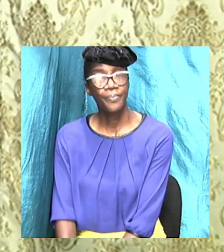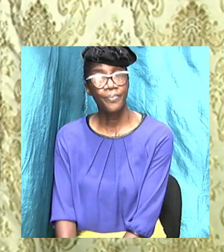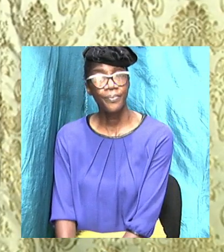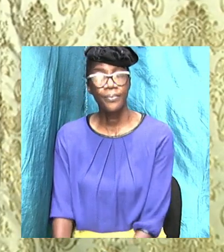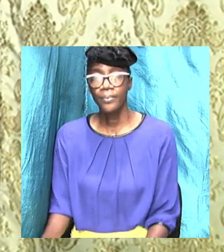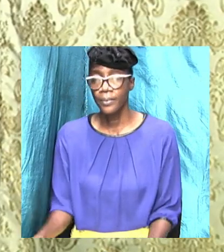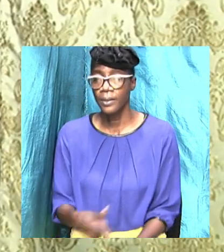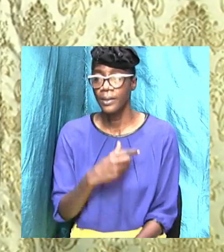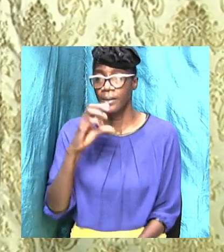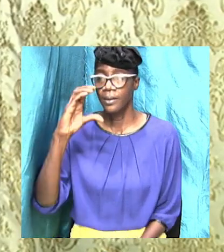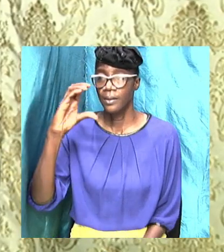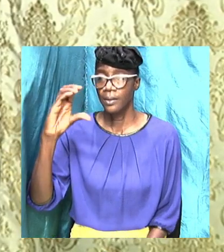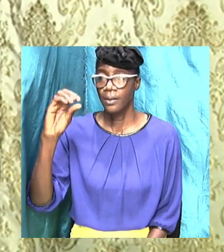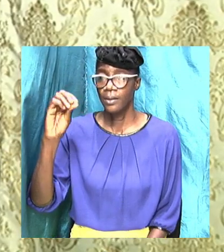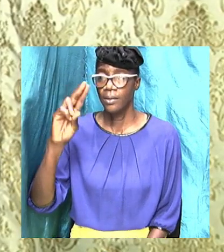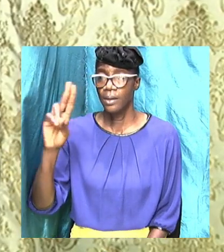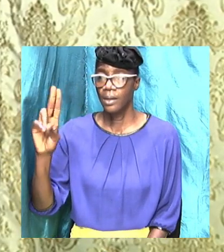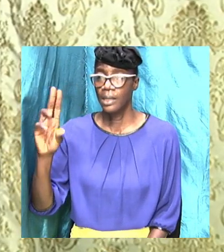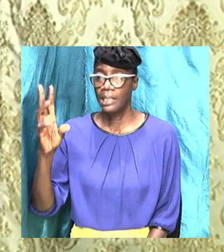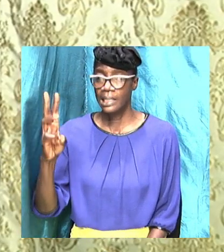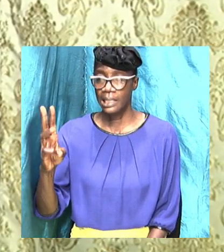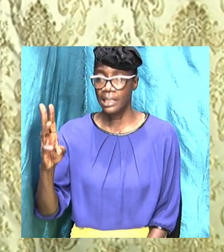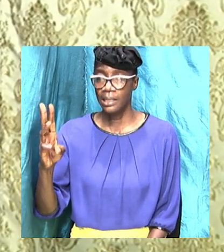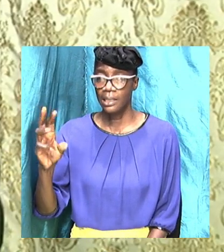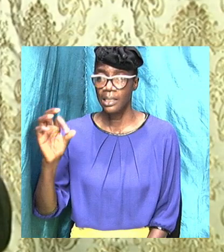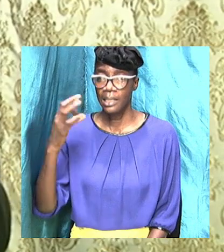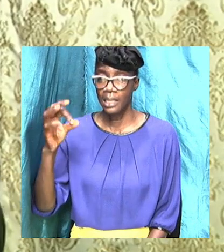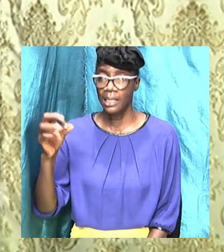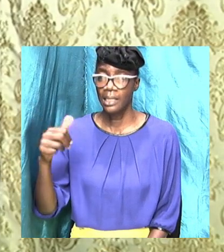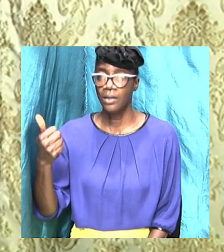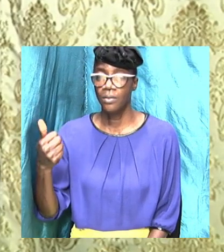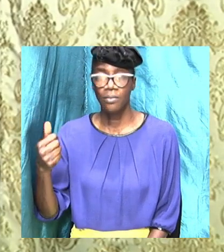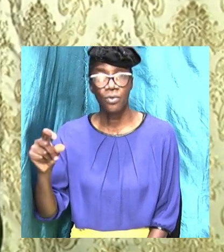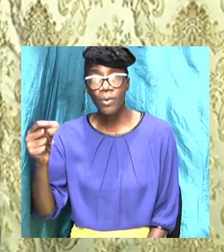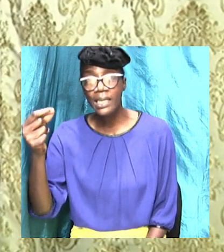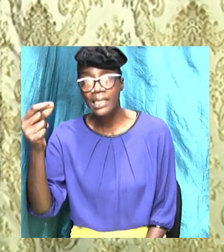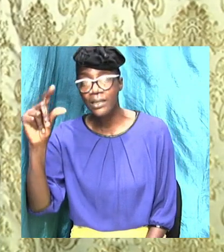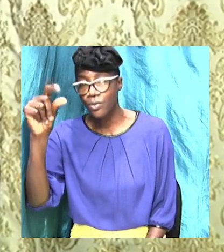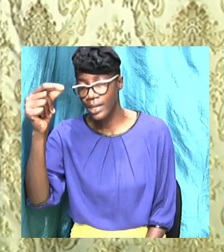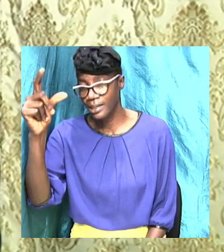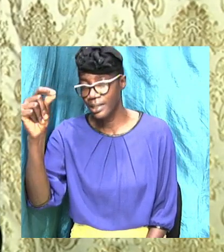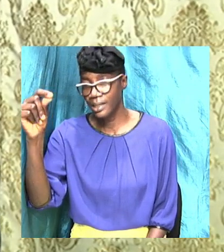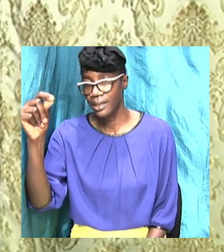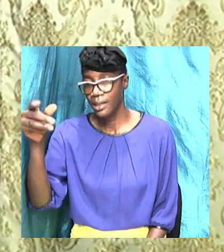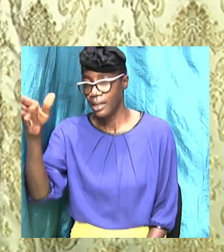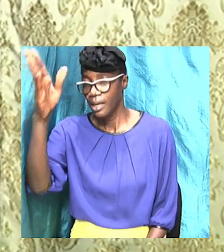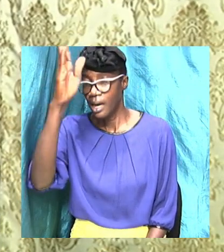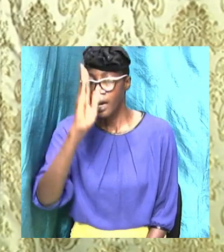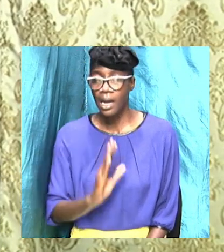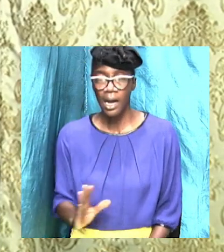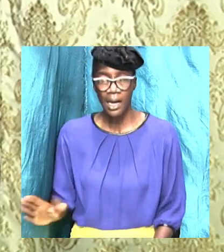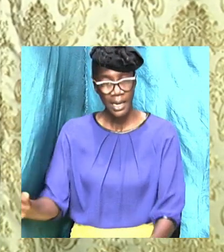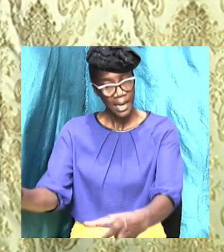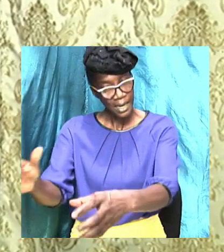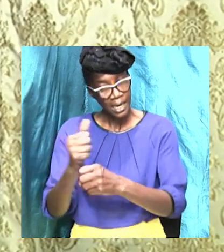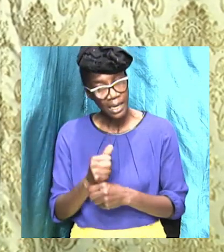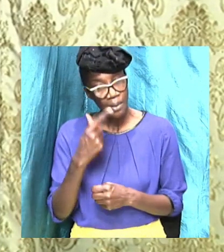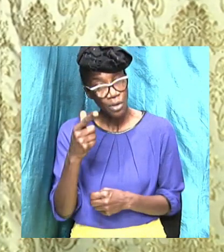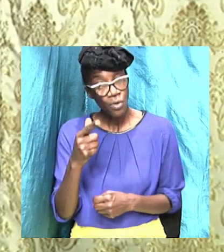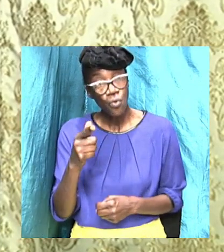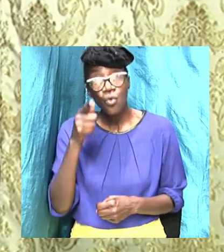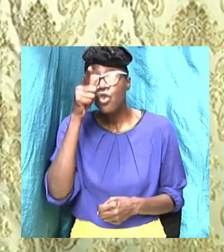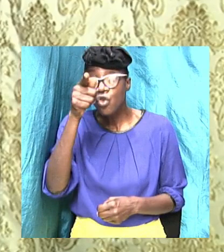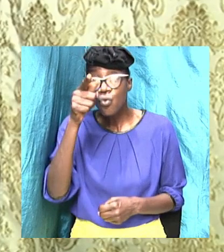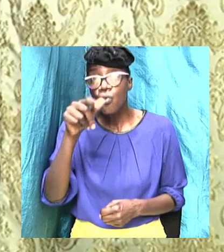1 Corinthians 6, 19 and 20. God claim you. When God save you, God claim you as his